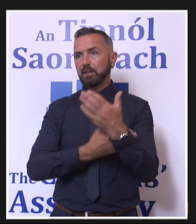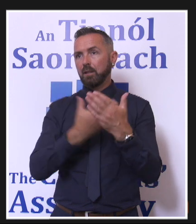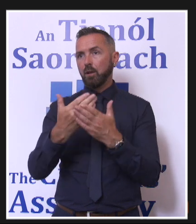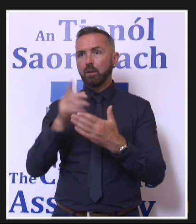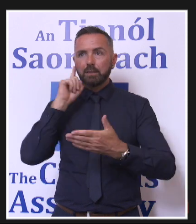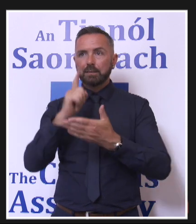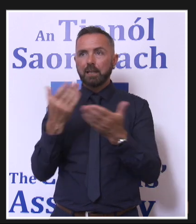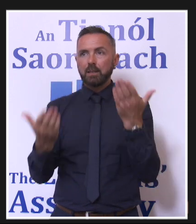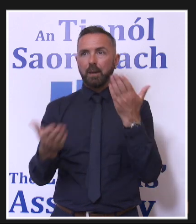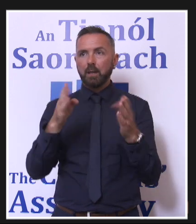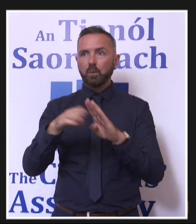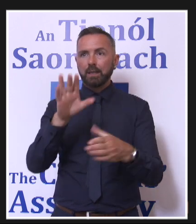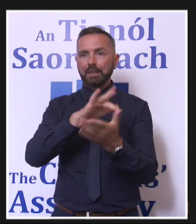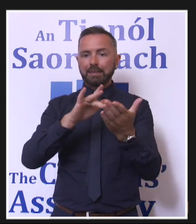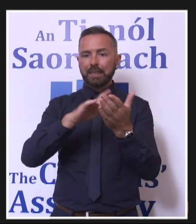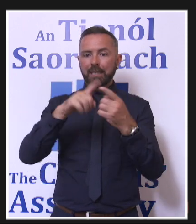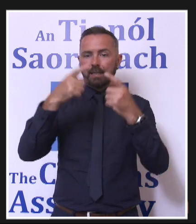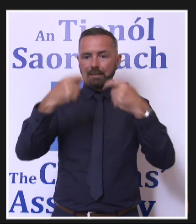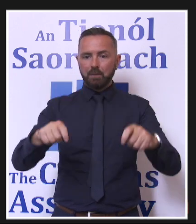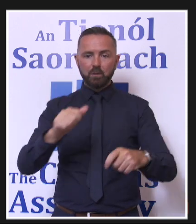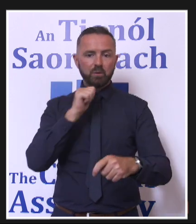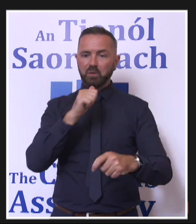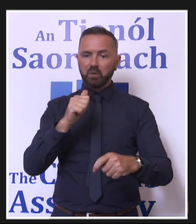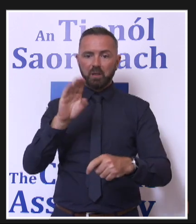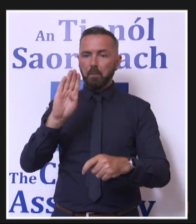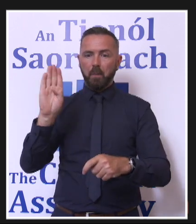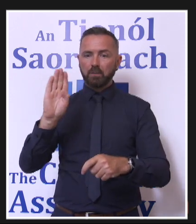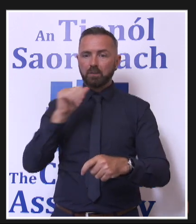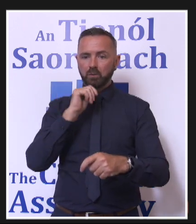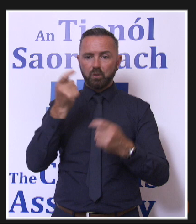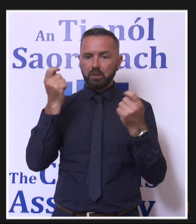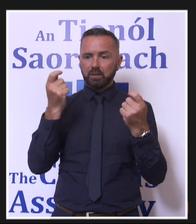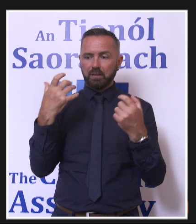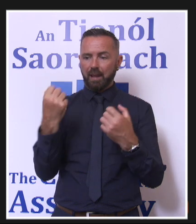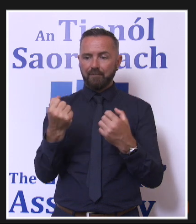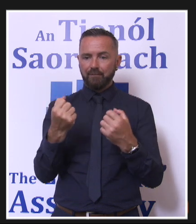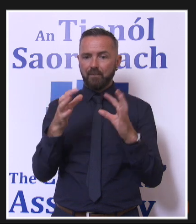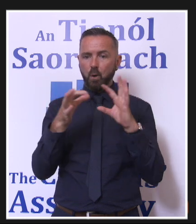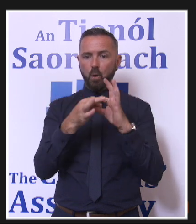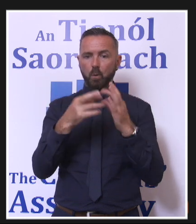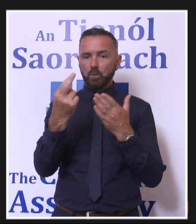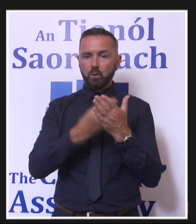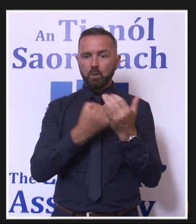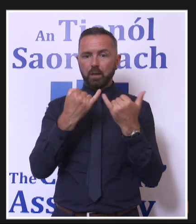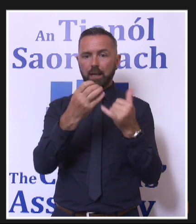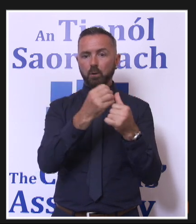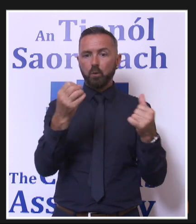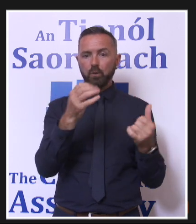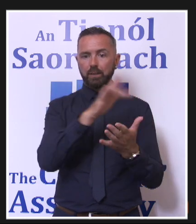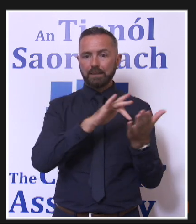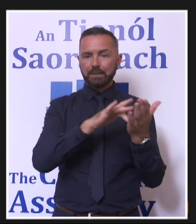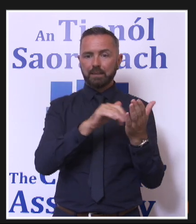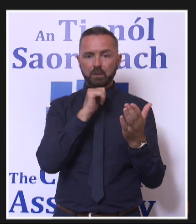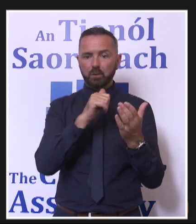cities and towns. Boston does not have the kind of home rule that lots of other cities have in the